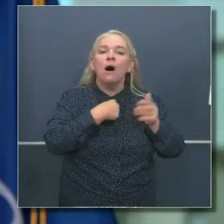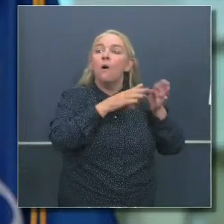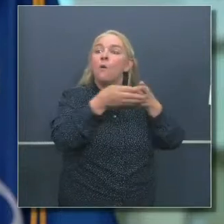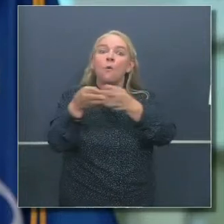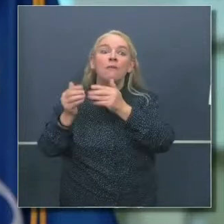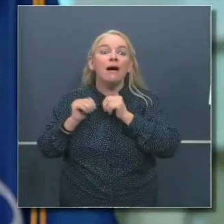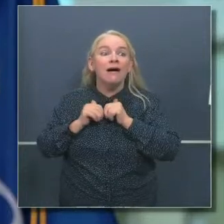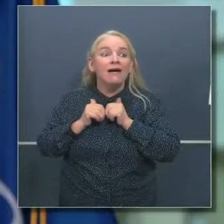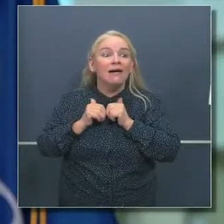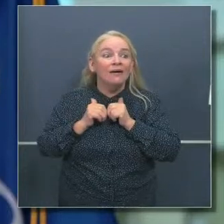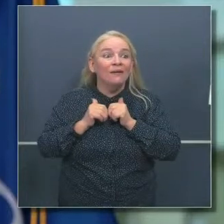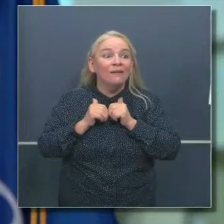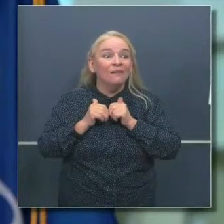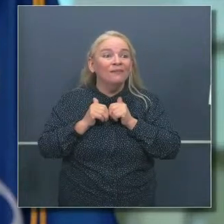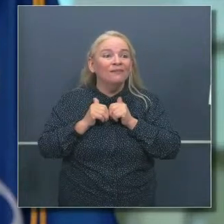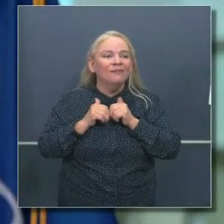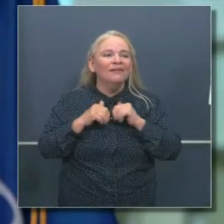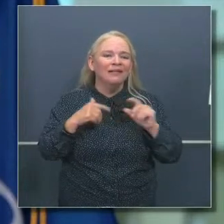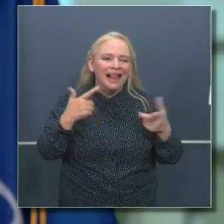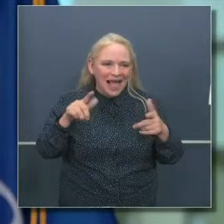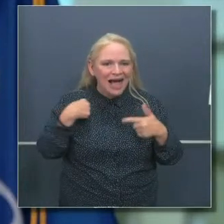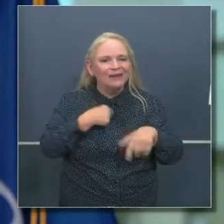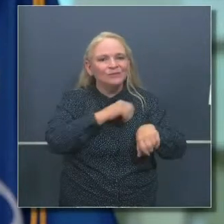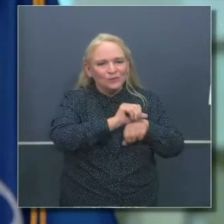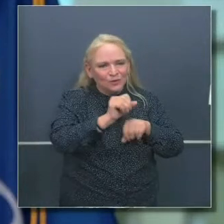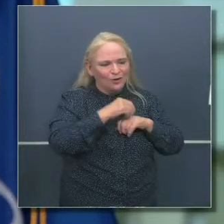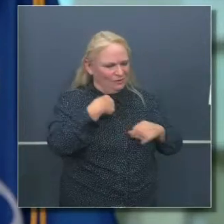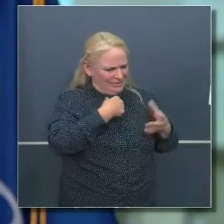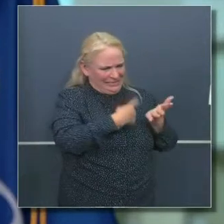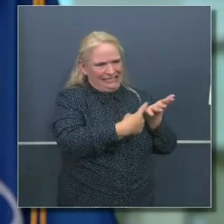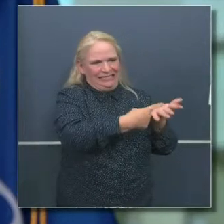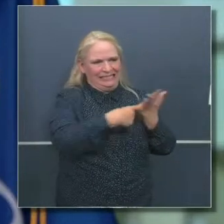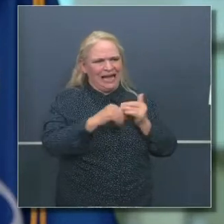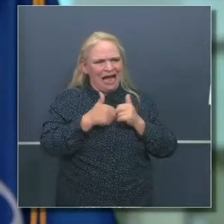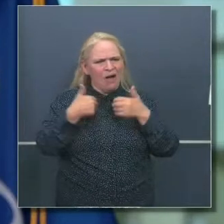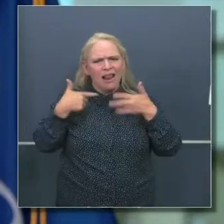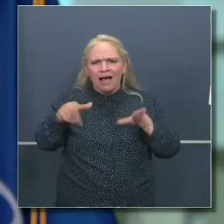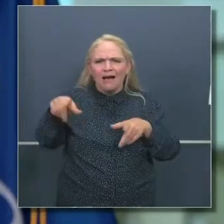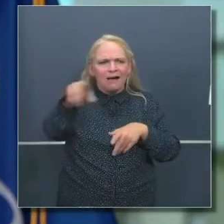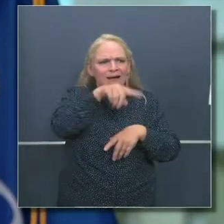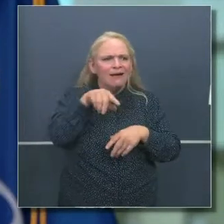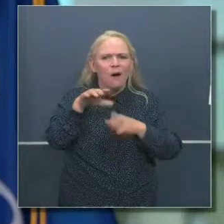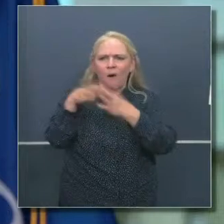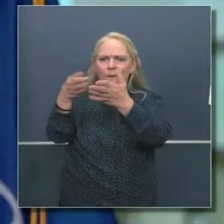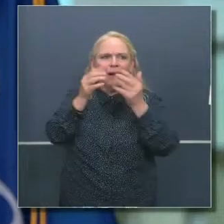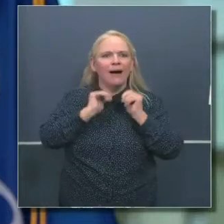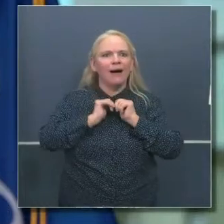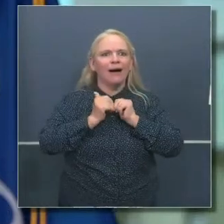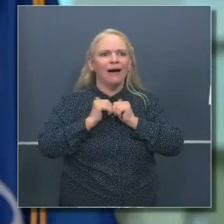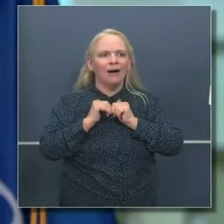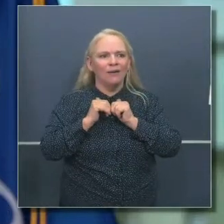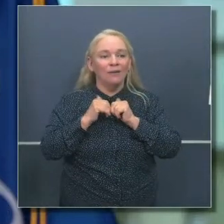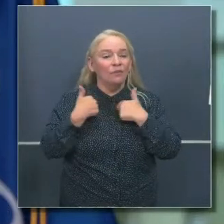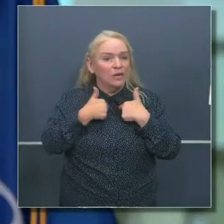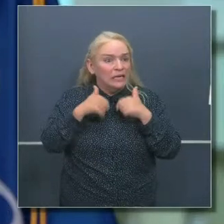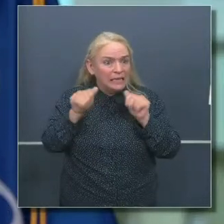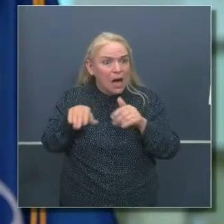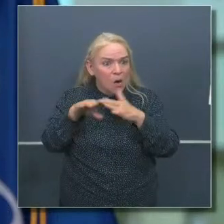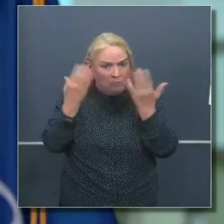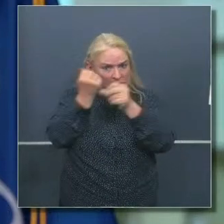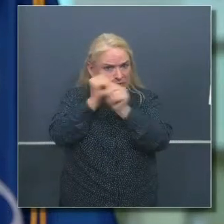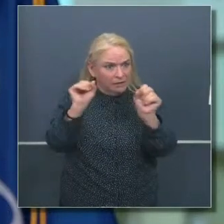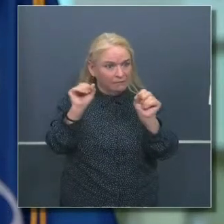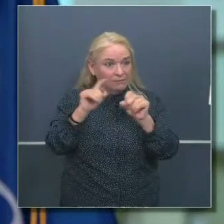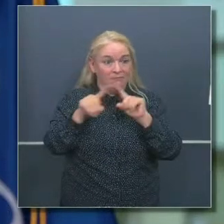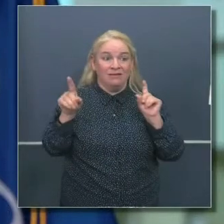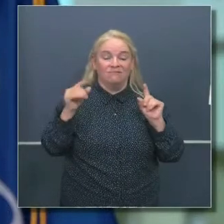and let us do more to focus on to how we can safely reopen. We can safely reopen, but we have to